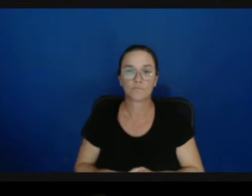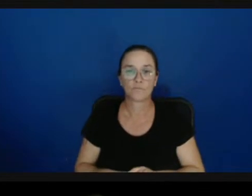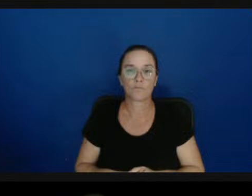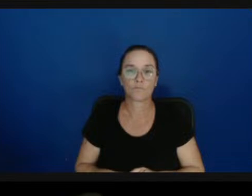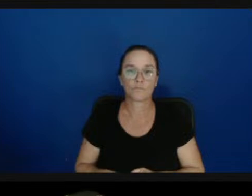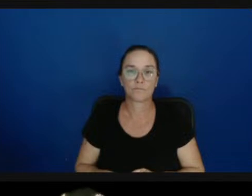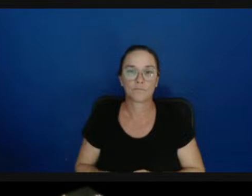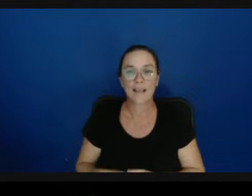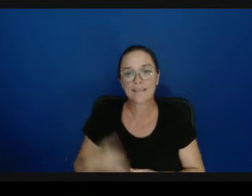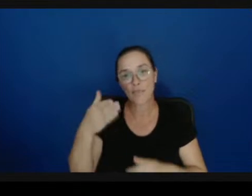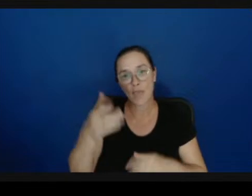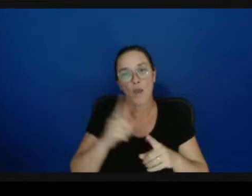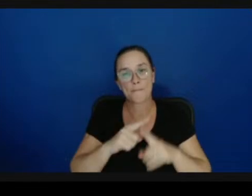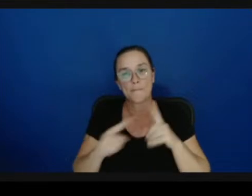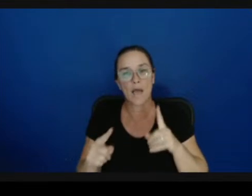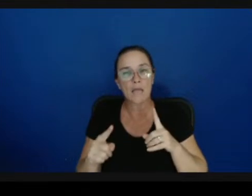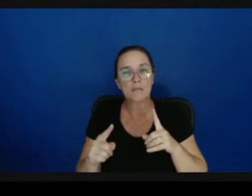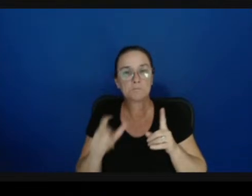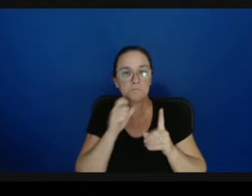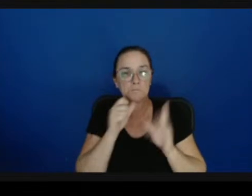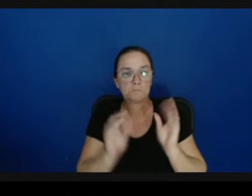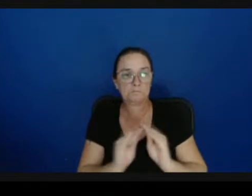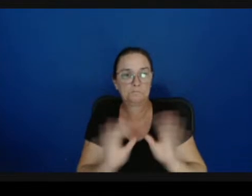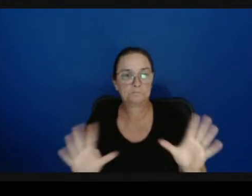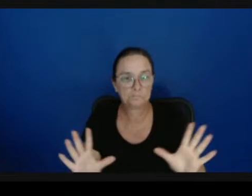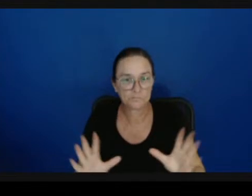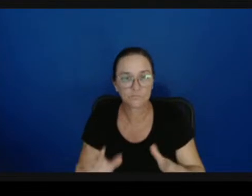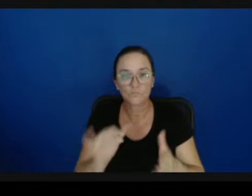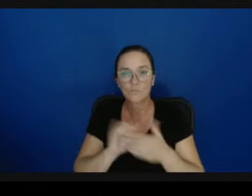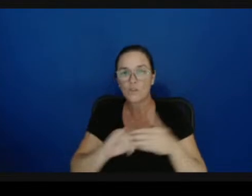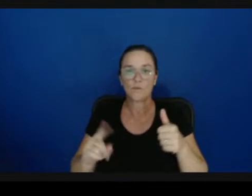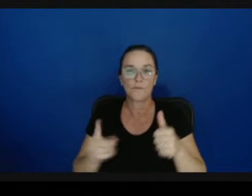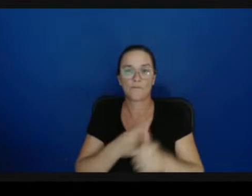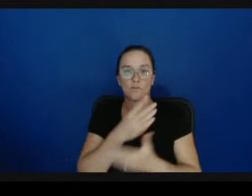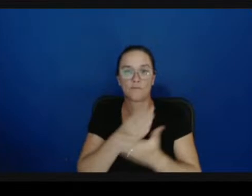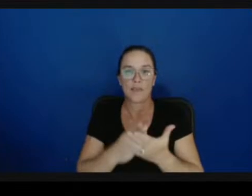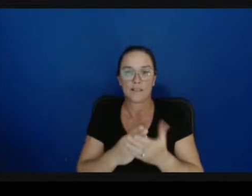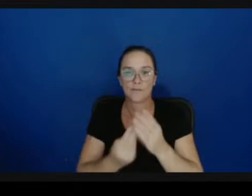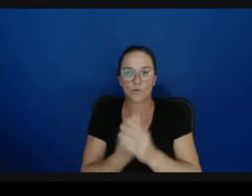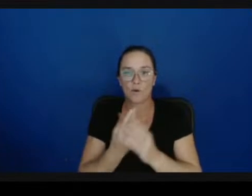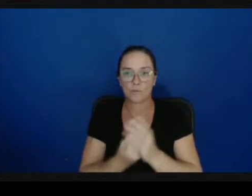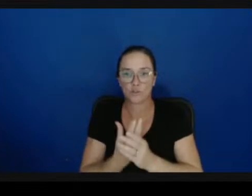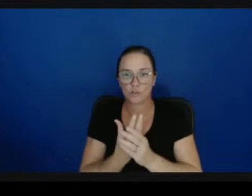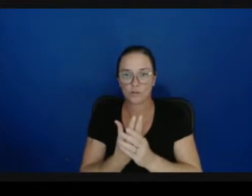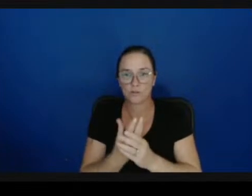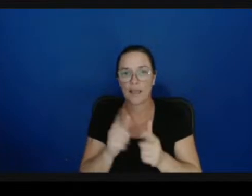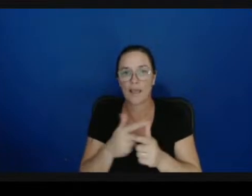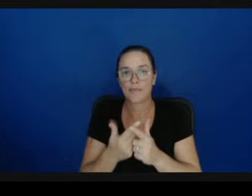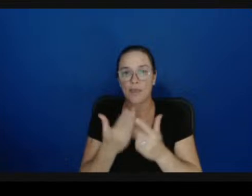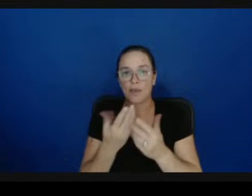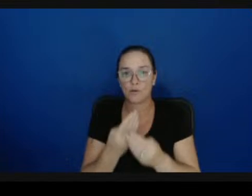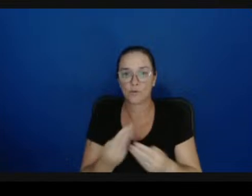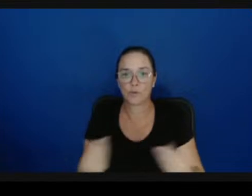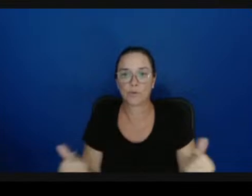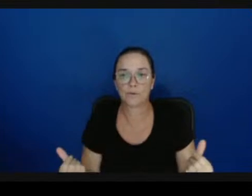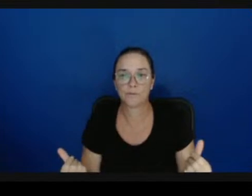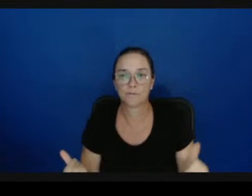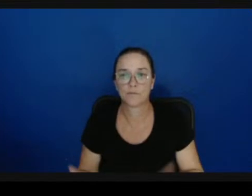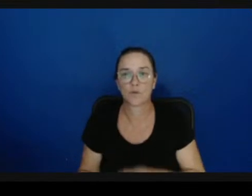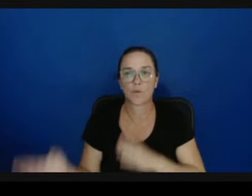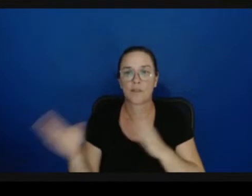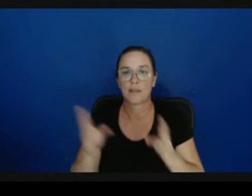it's just more subtle. So there's the actual very first phase eruption right there, and it dies off. So let's go to the next